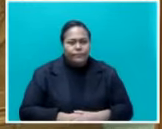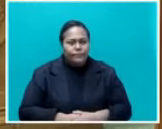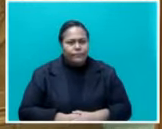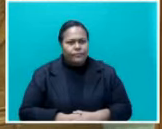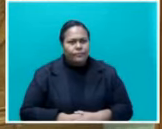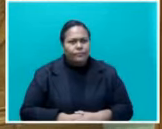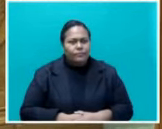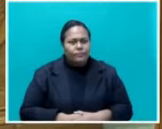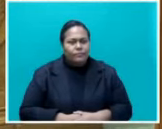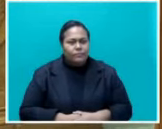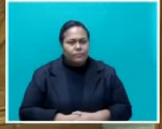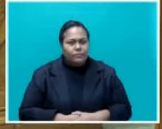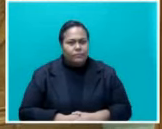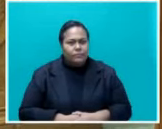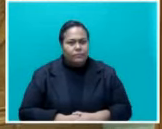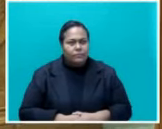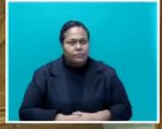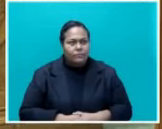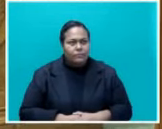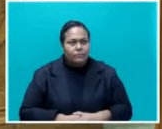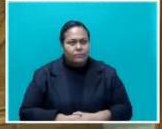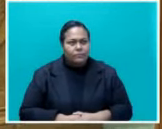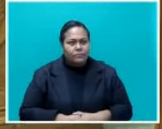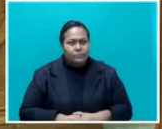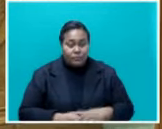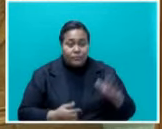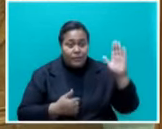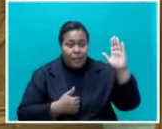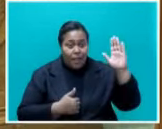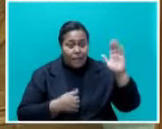Nay. The ayes have it.